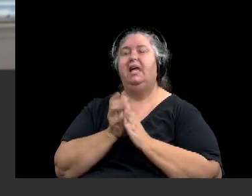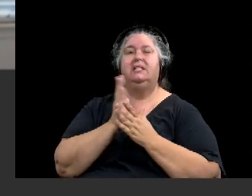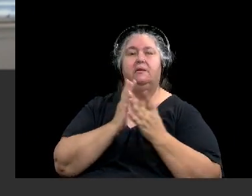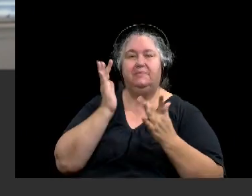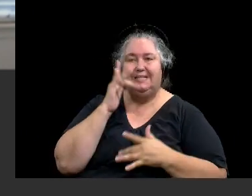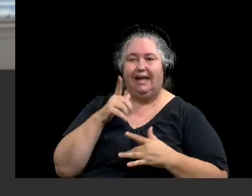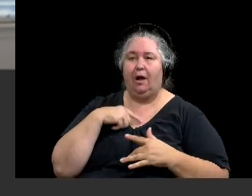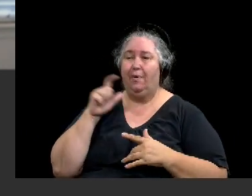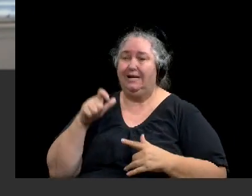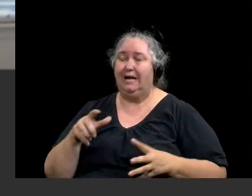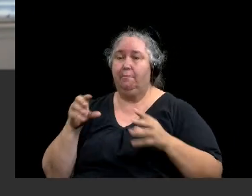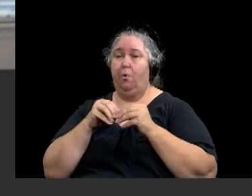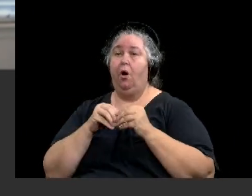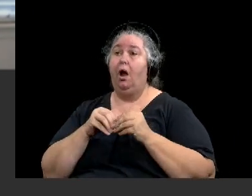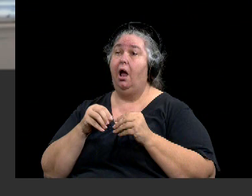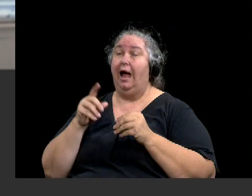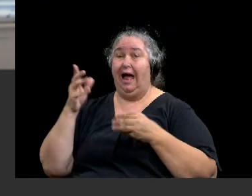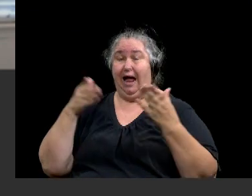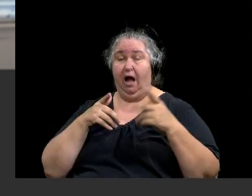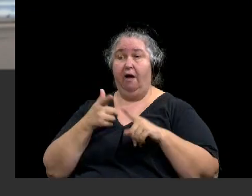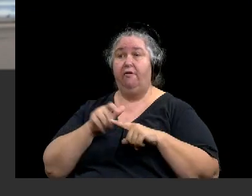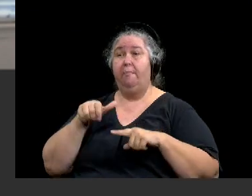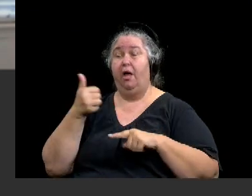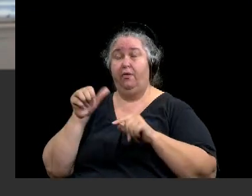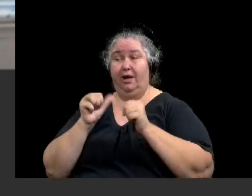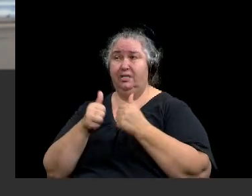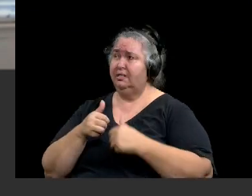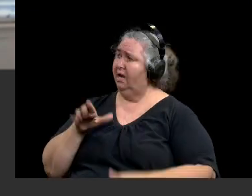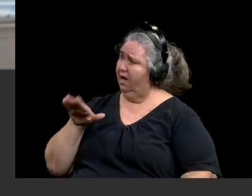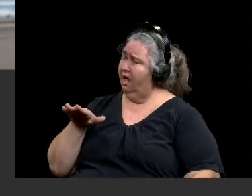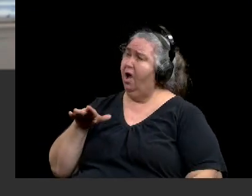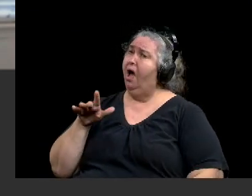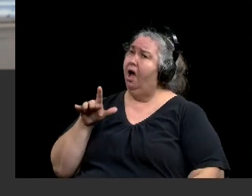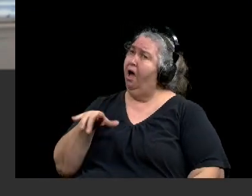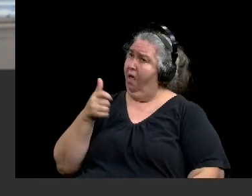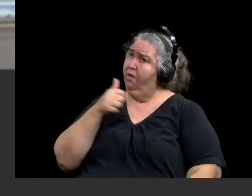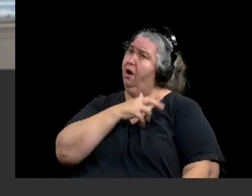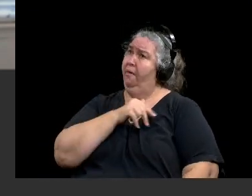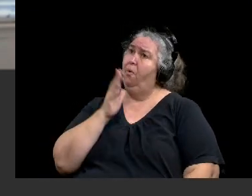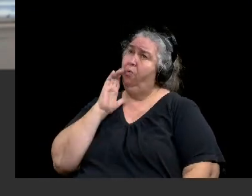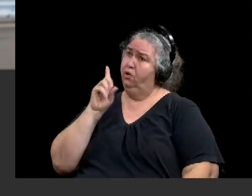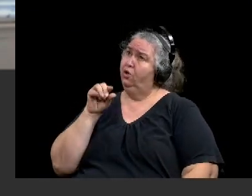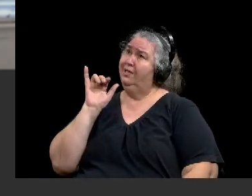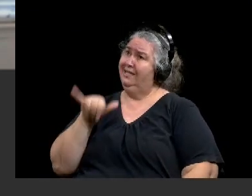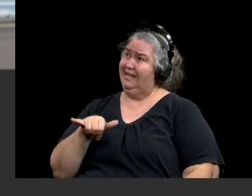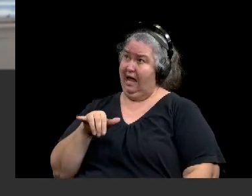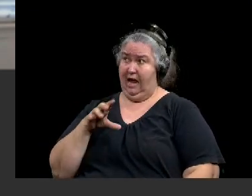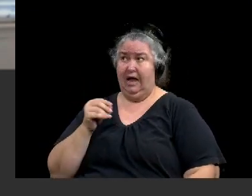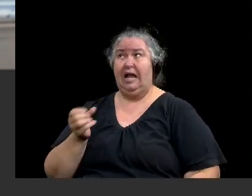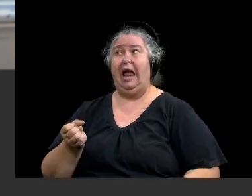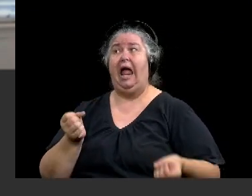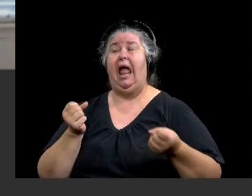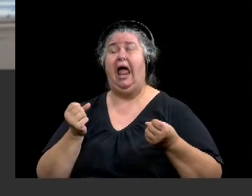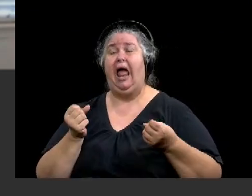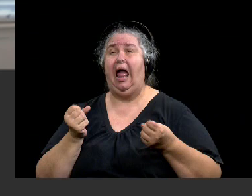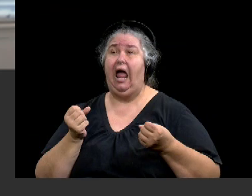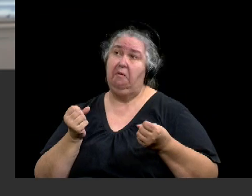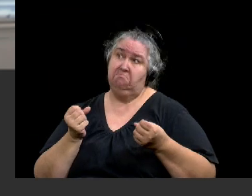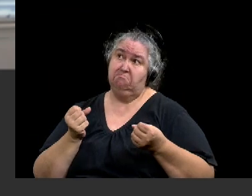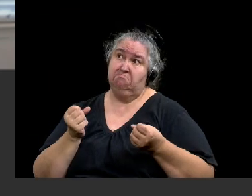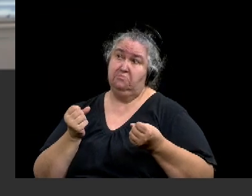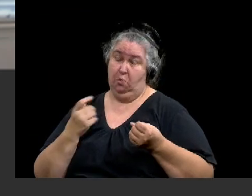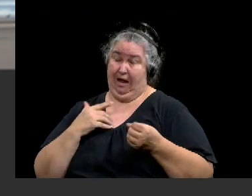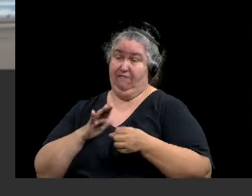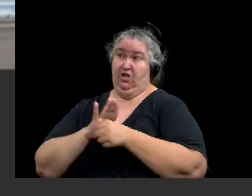agencies, but won't other hospitals do the same? And how much of a supply is there from that source of